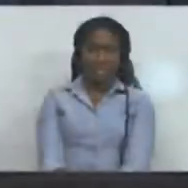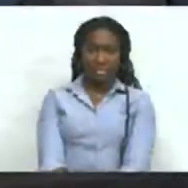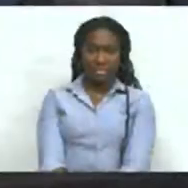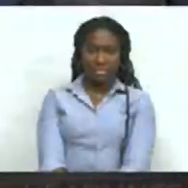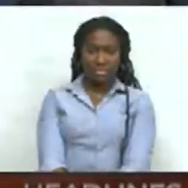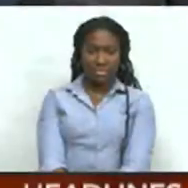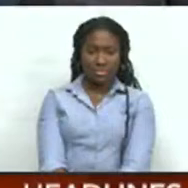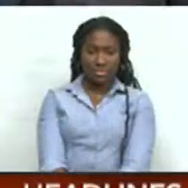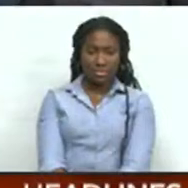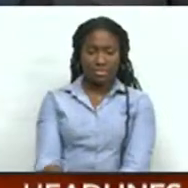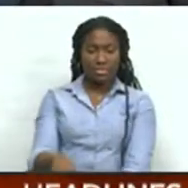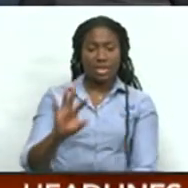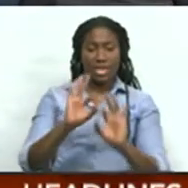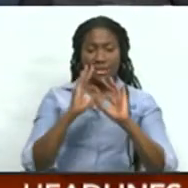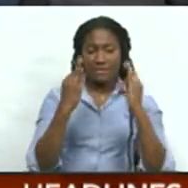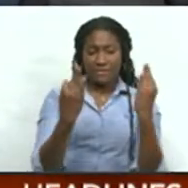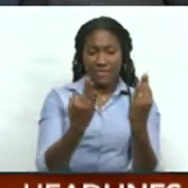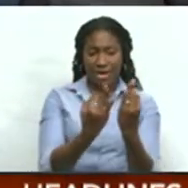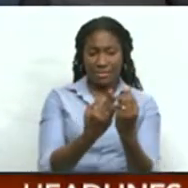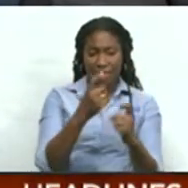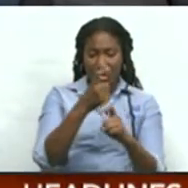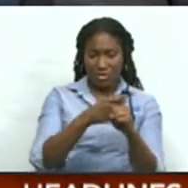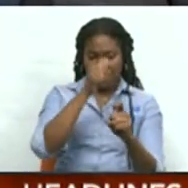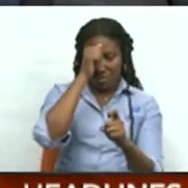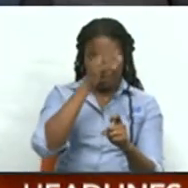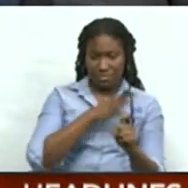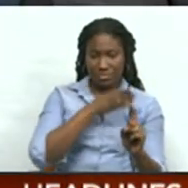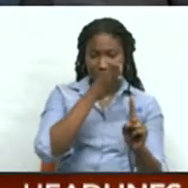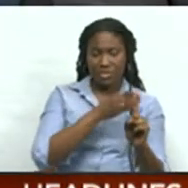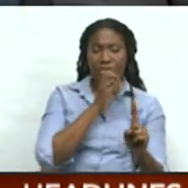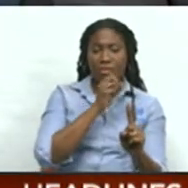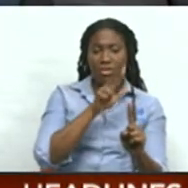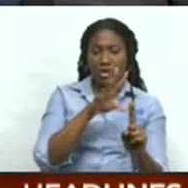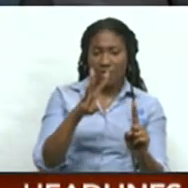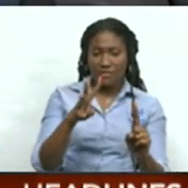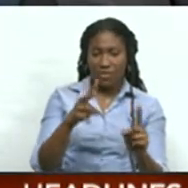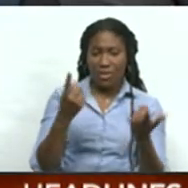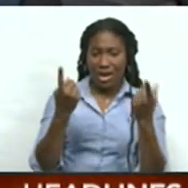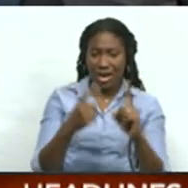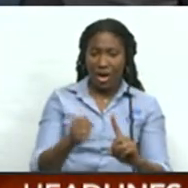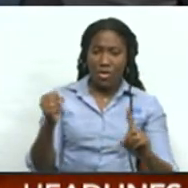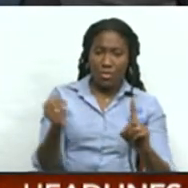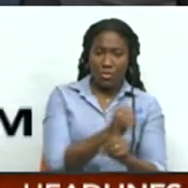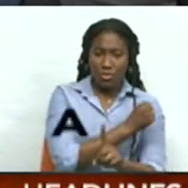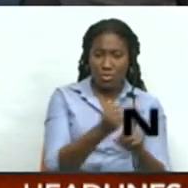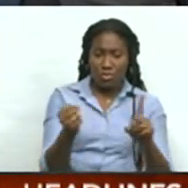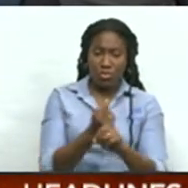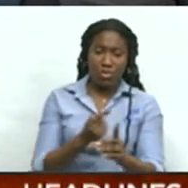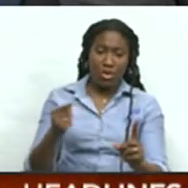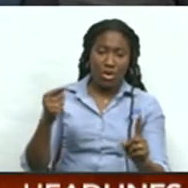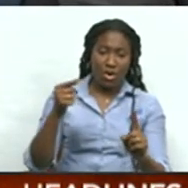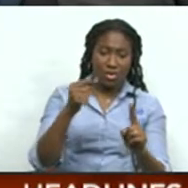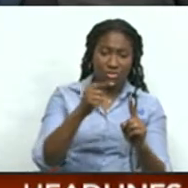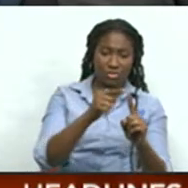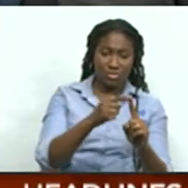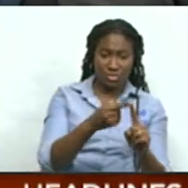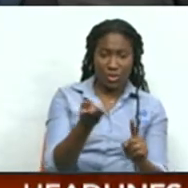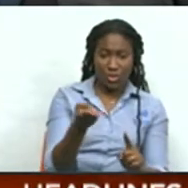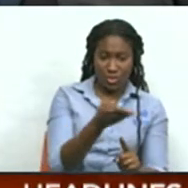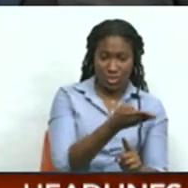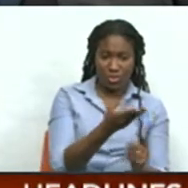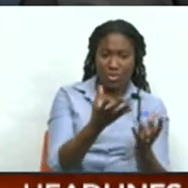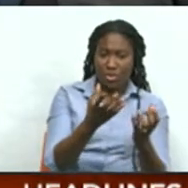The family of 34-year-old Govinda Ramisa, who was beaten to death at Kora River, is asking the public to come forward with